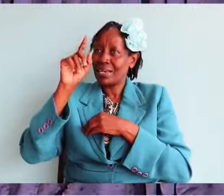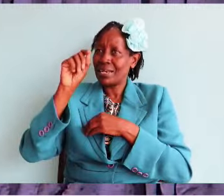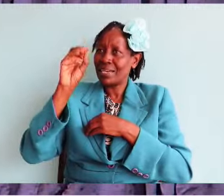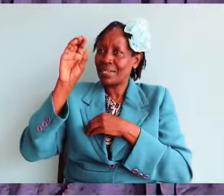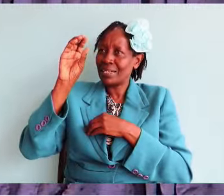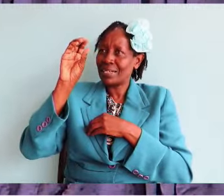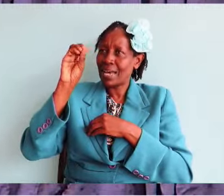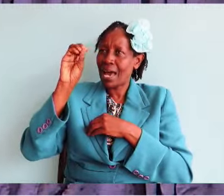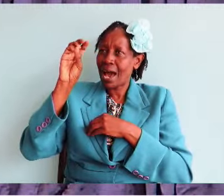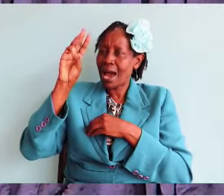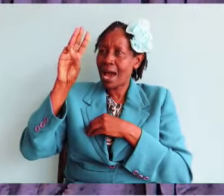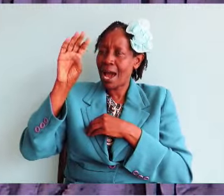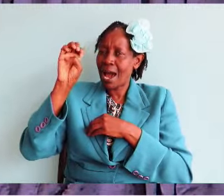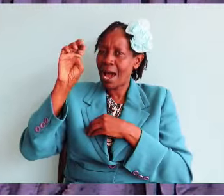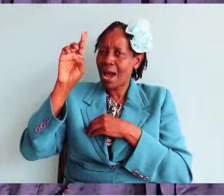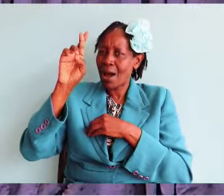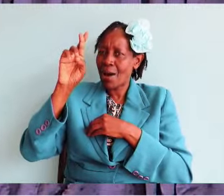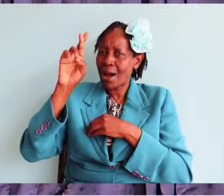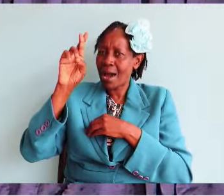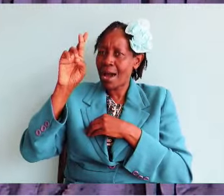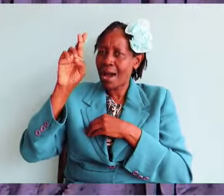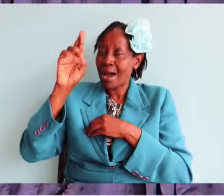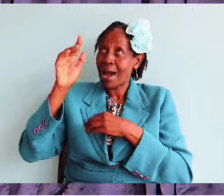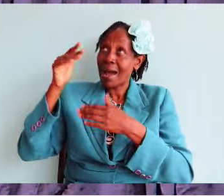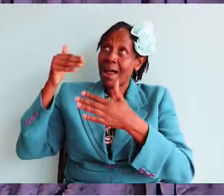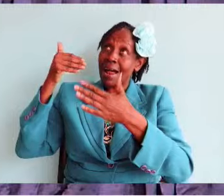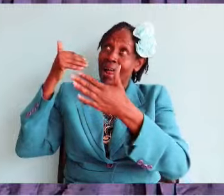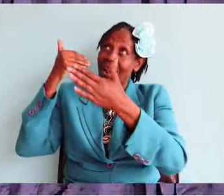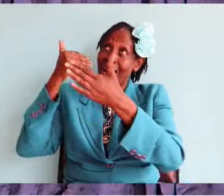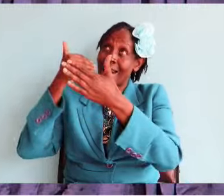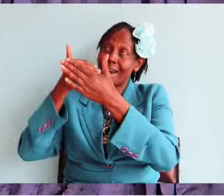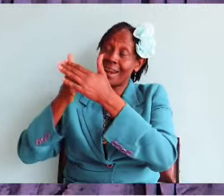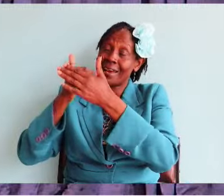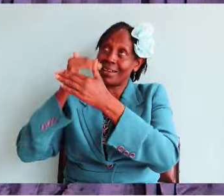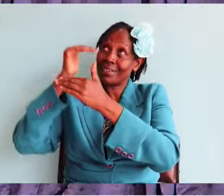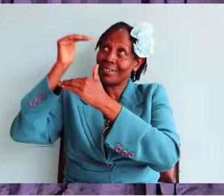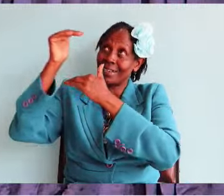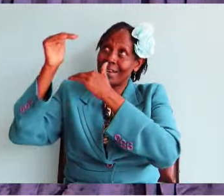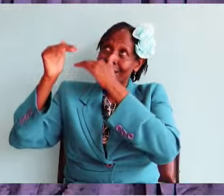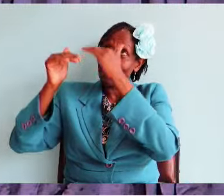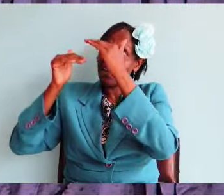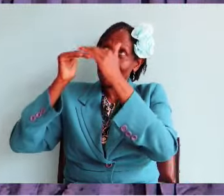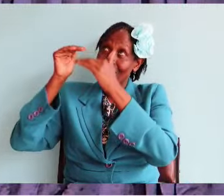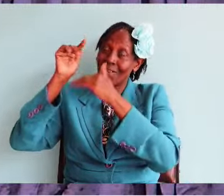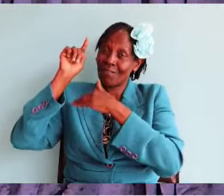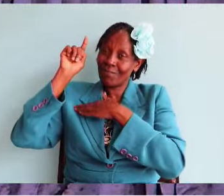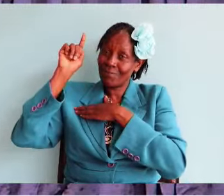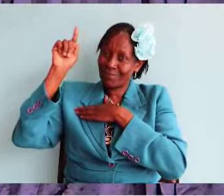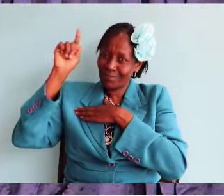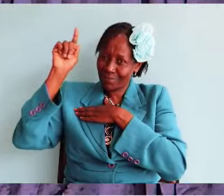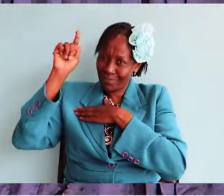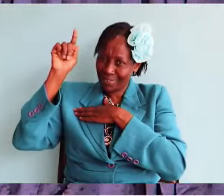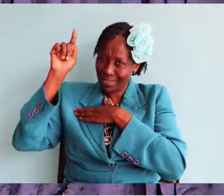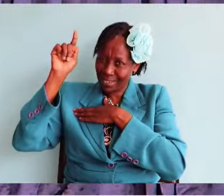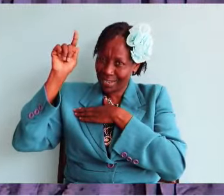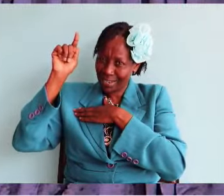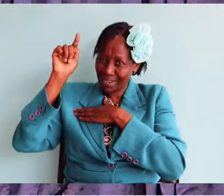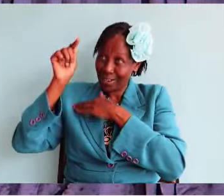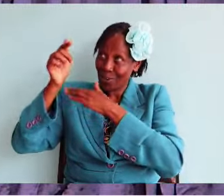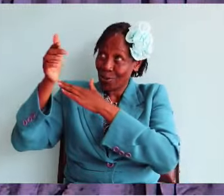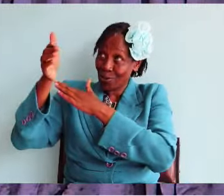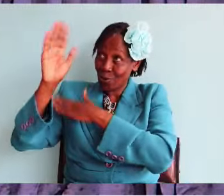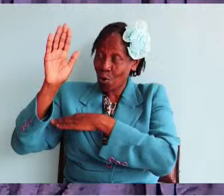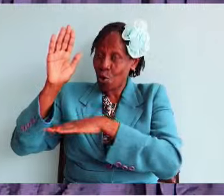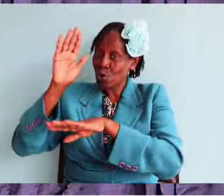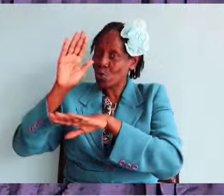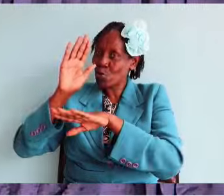name for ourselves, God called the counsel that he had and then decided to step